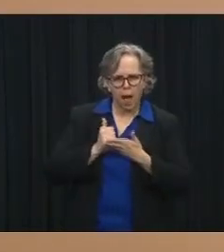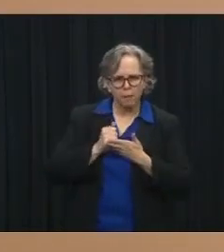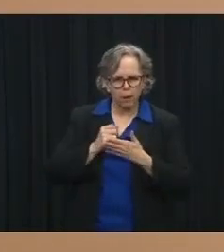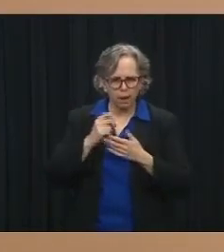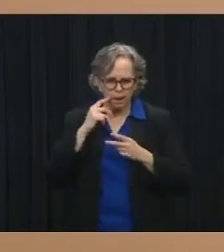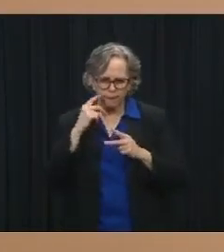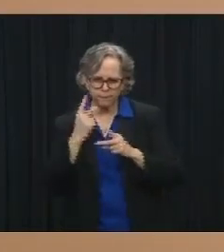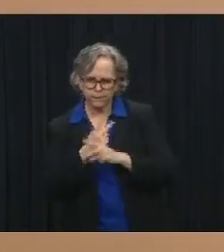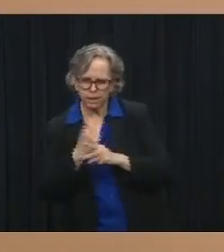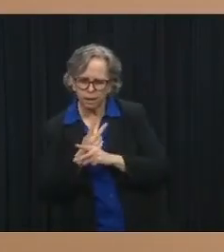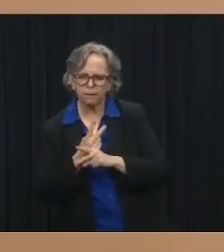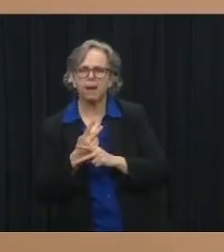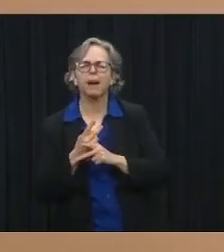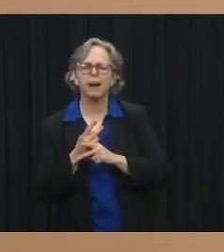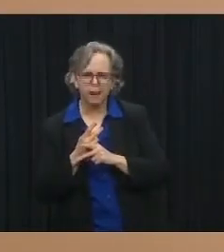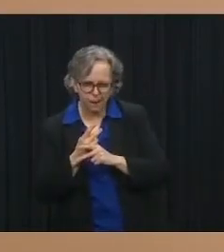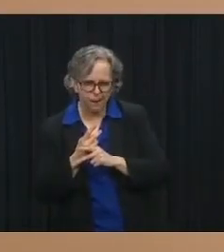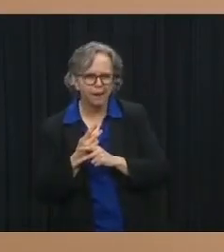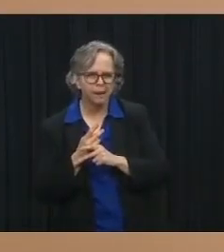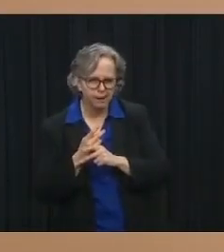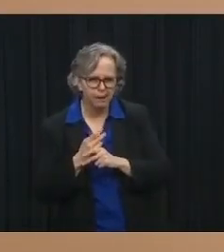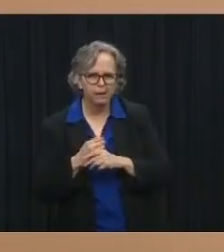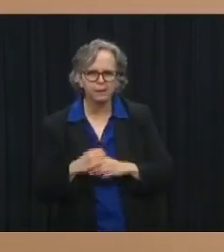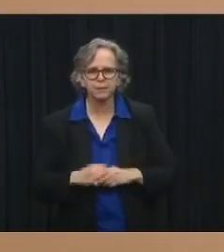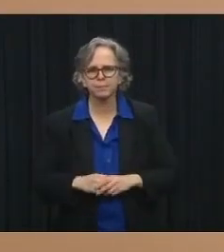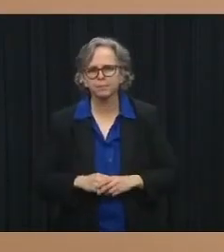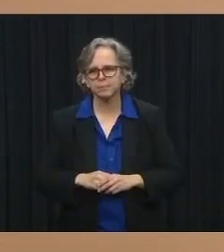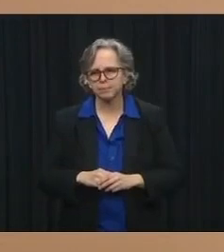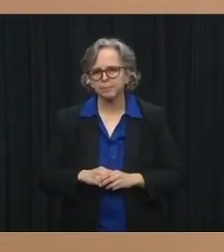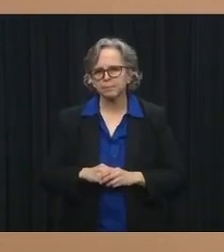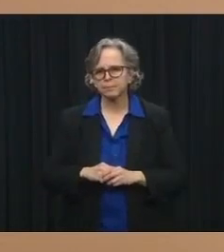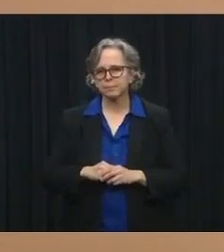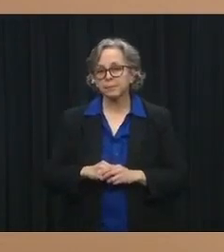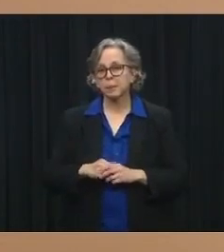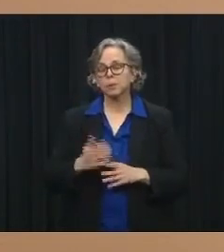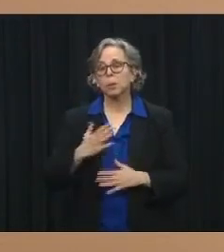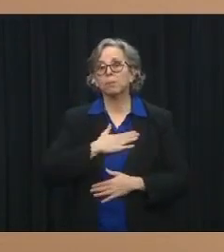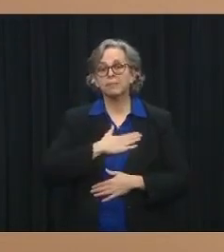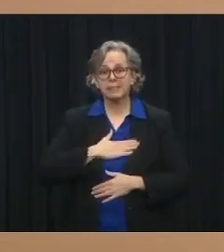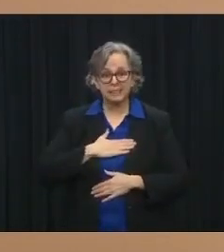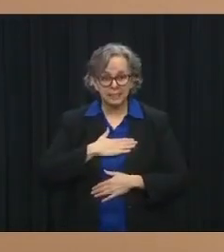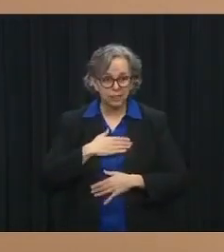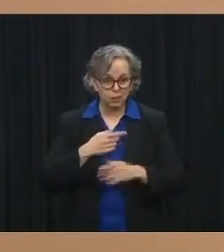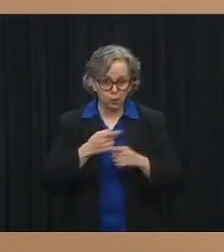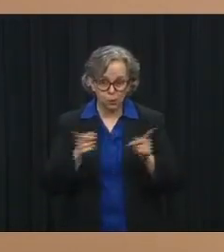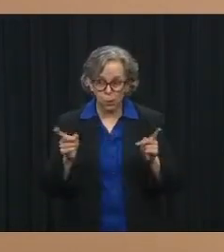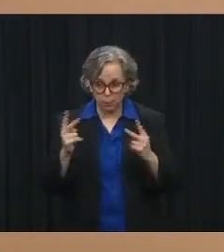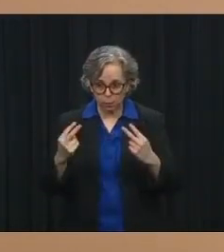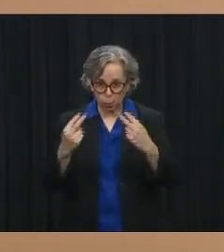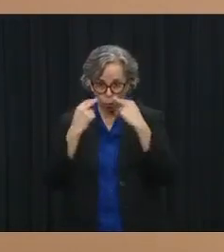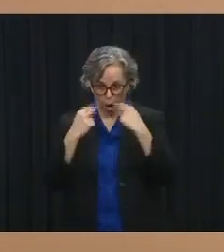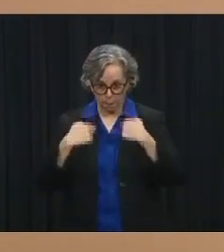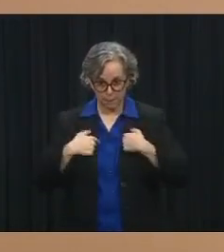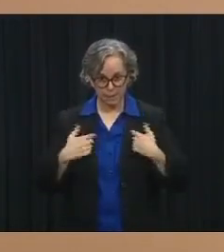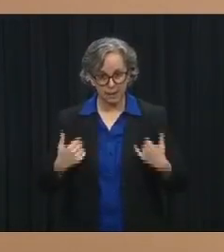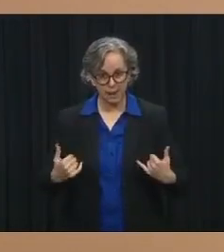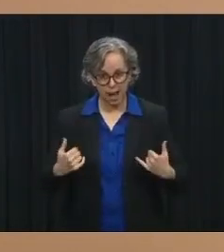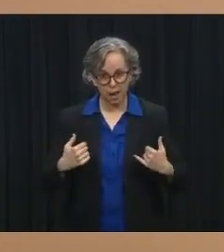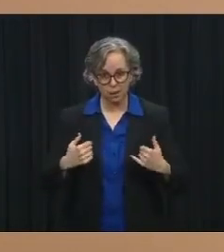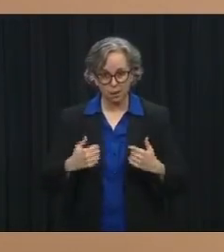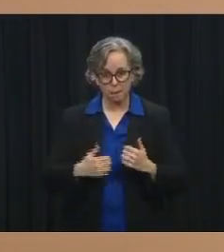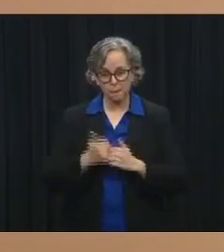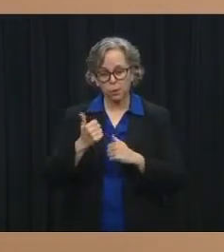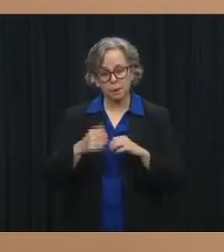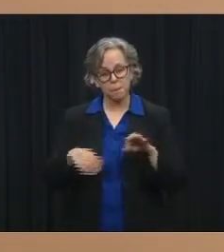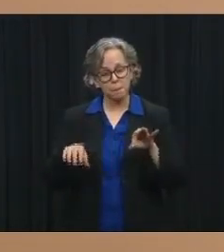is, and people at home, please hear this, the most important thing we can all do right now